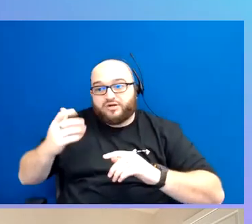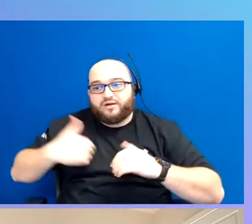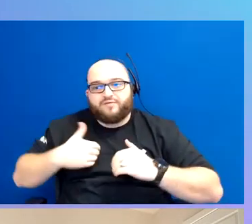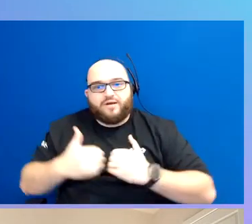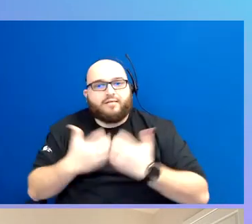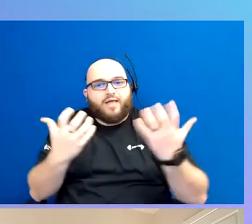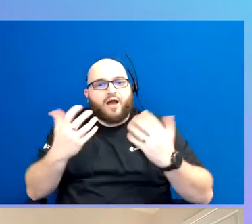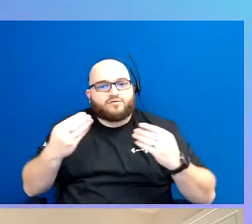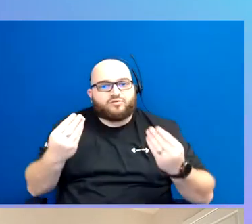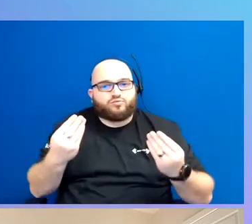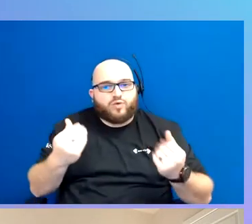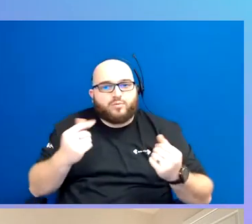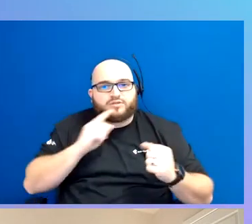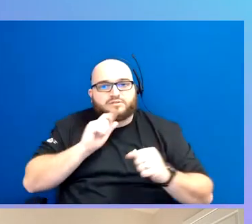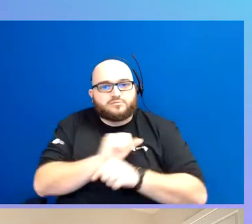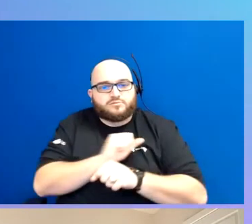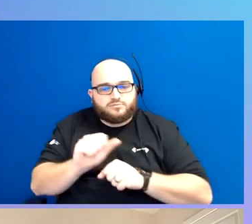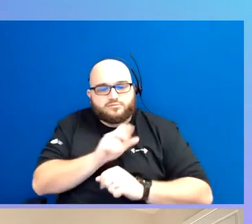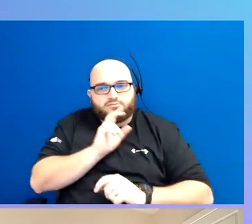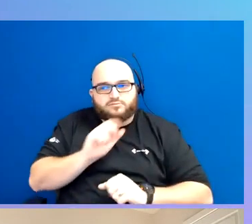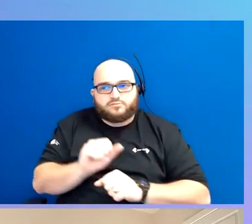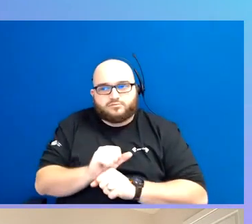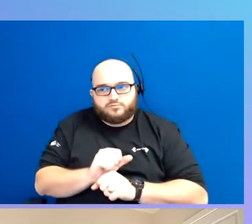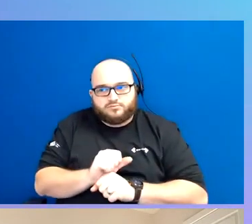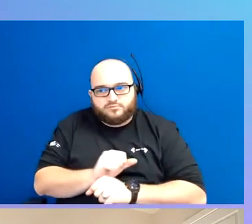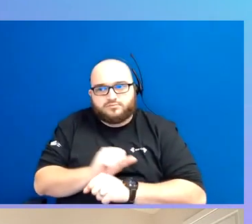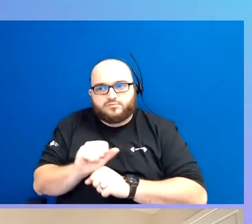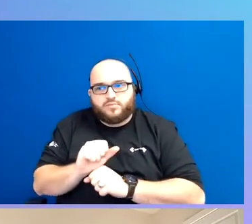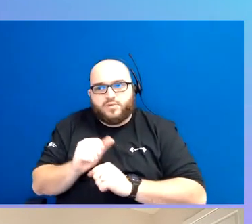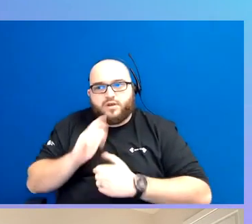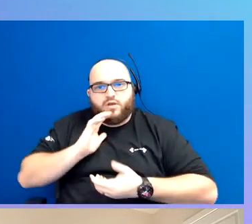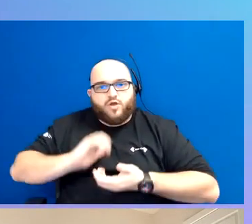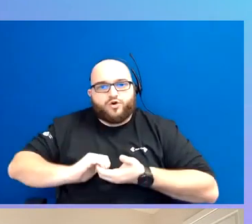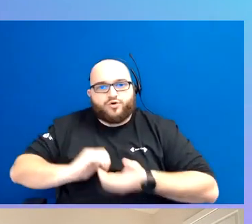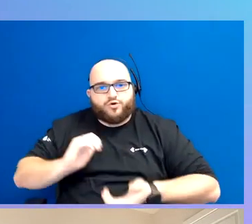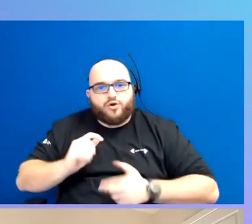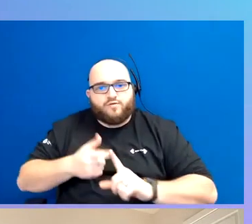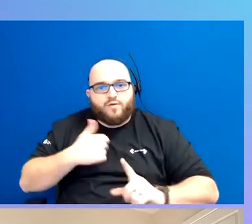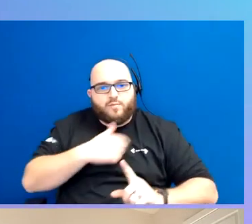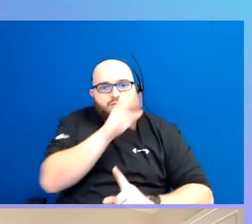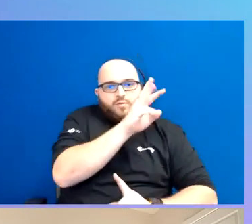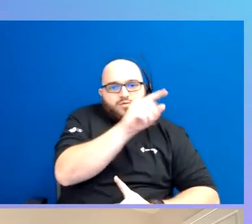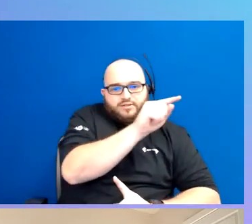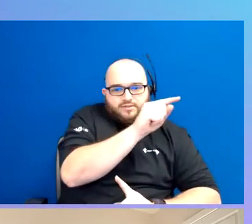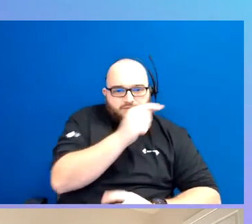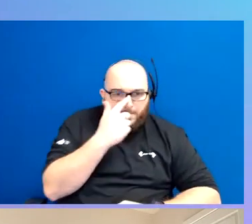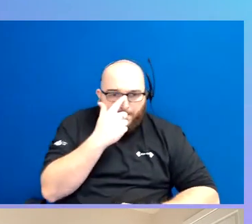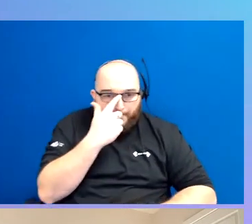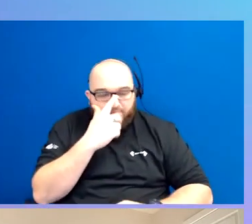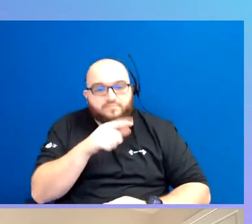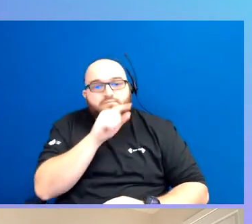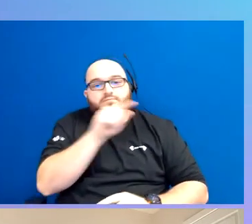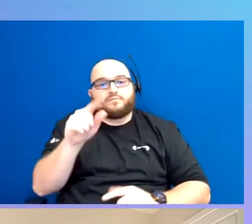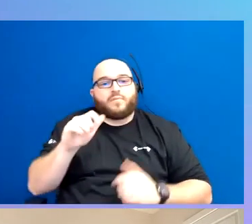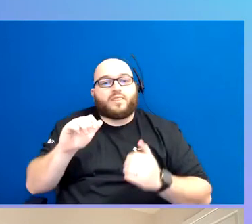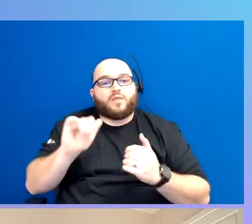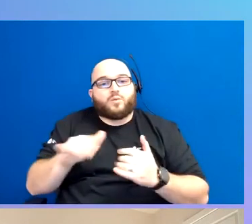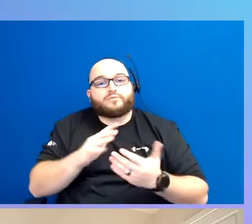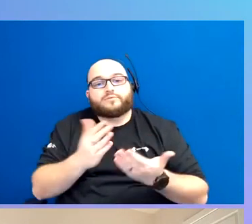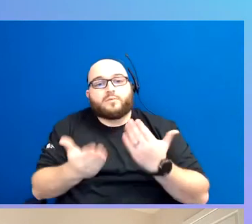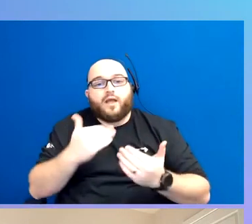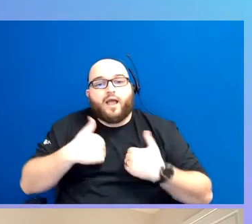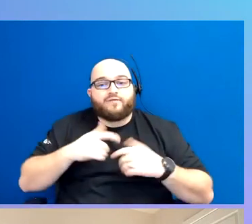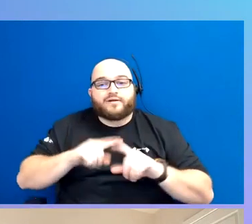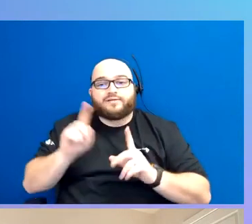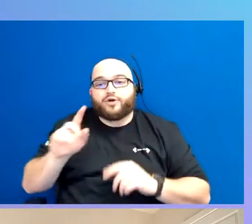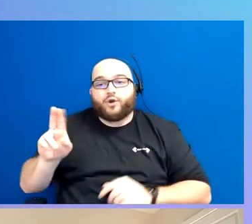properties which are decoupled from the bundle. These property may include user